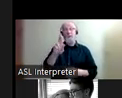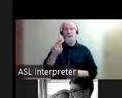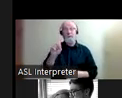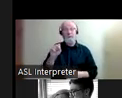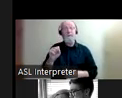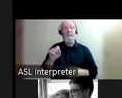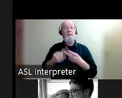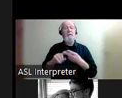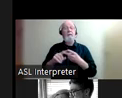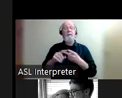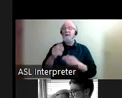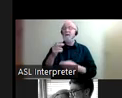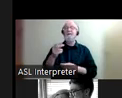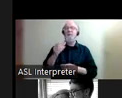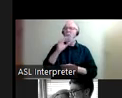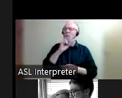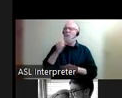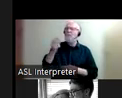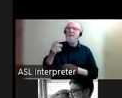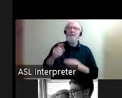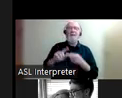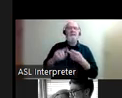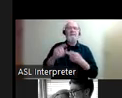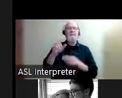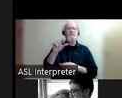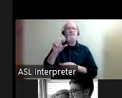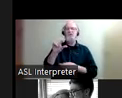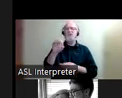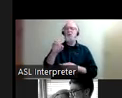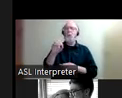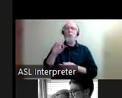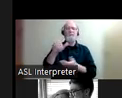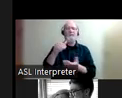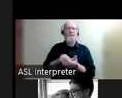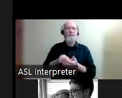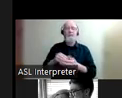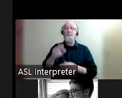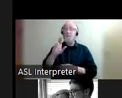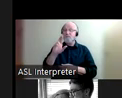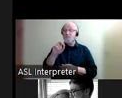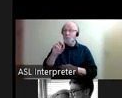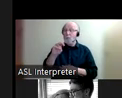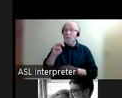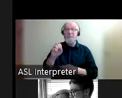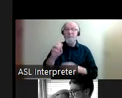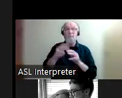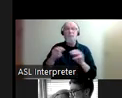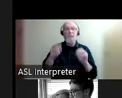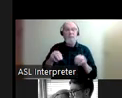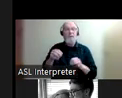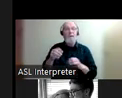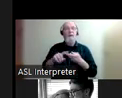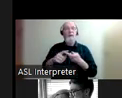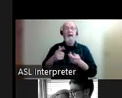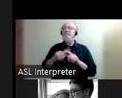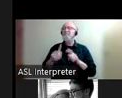Provincial Historic Sites. You can go to the Geo Center, the rooms you can go to, just basketball